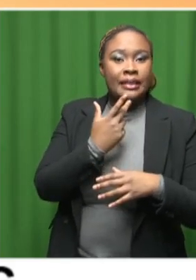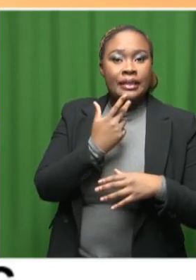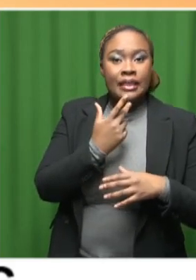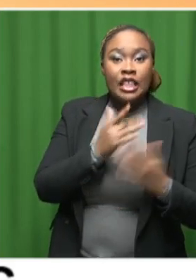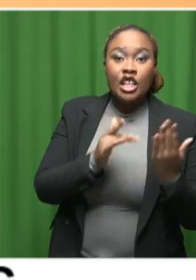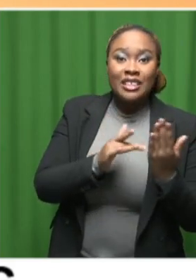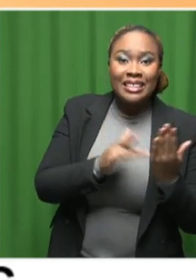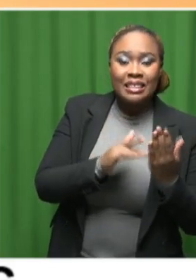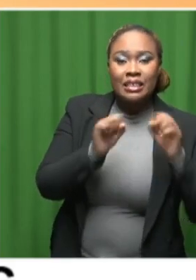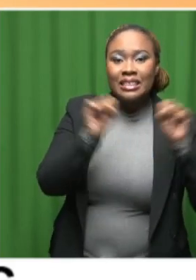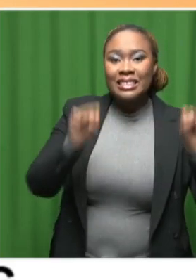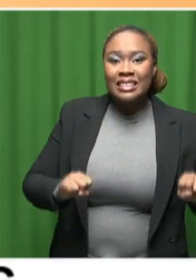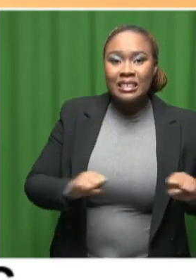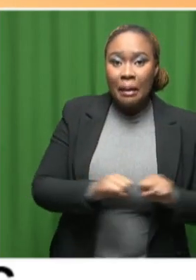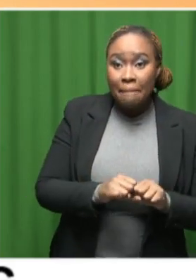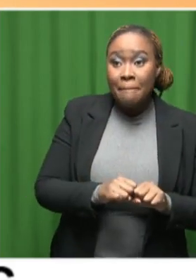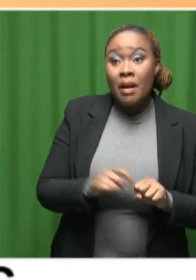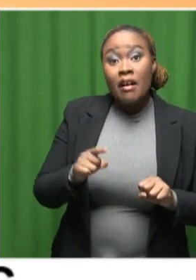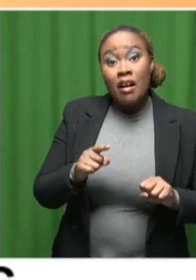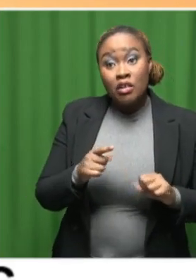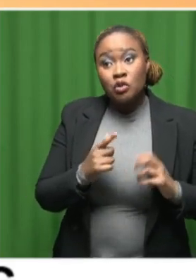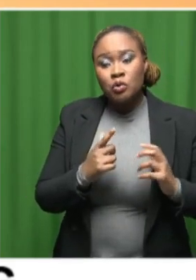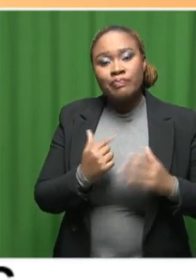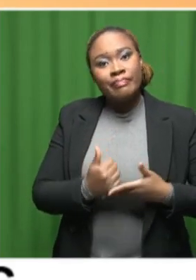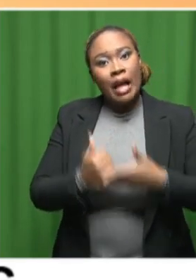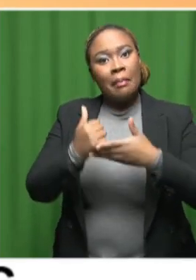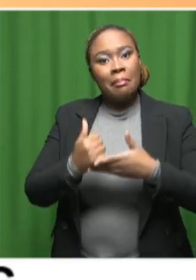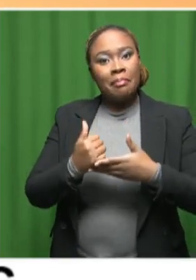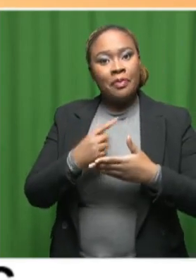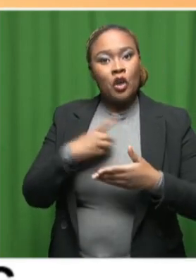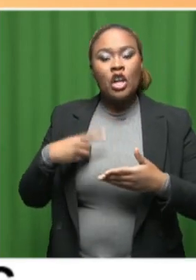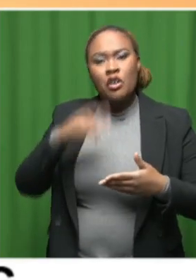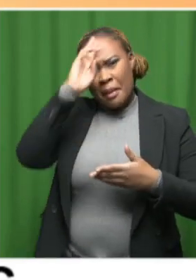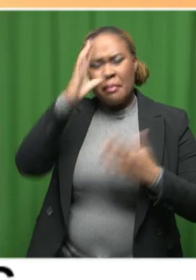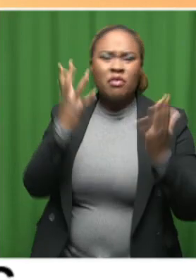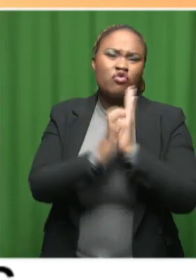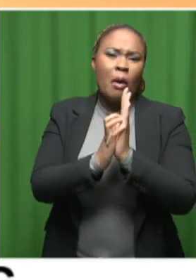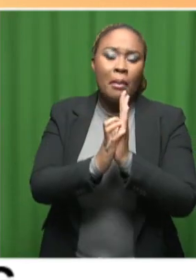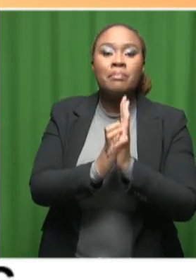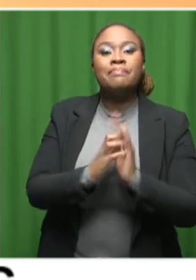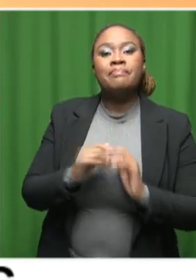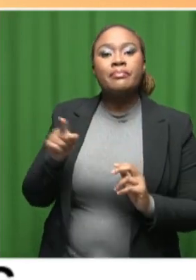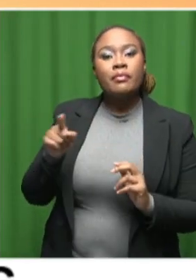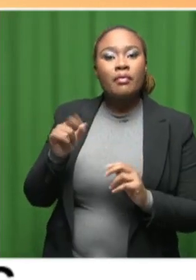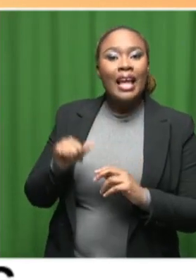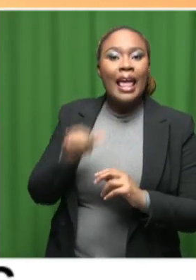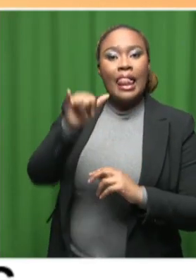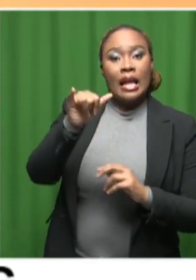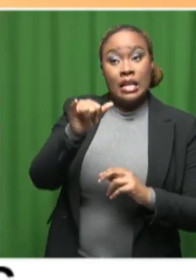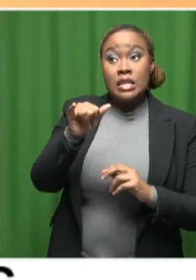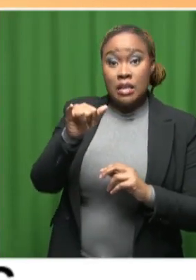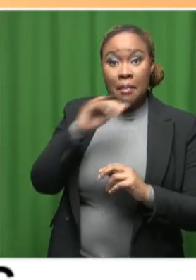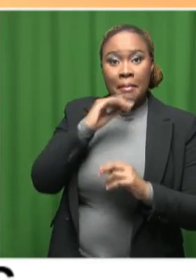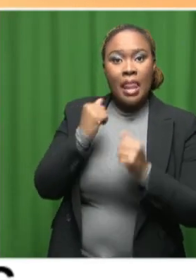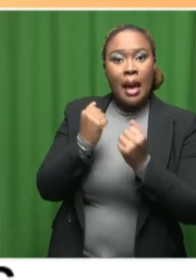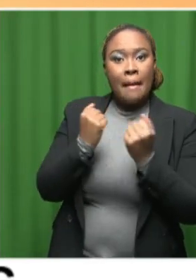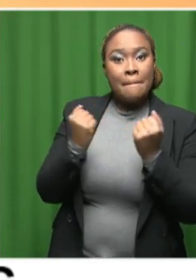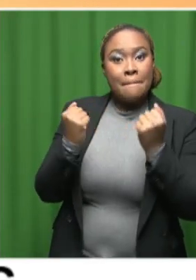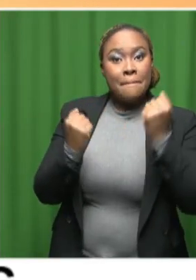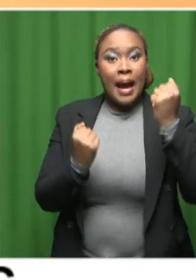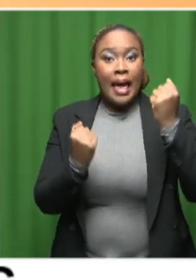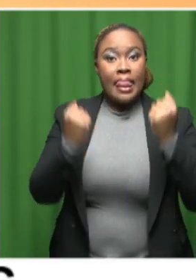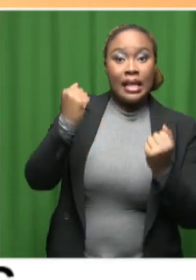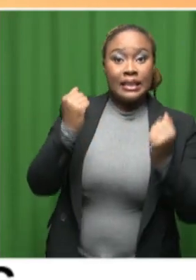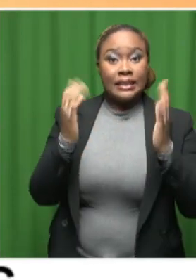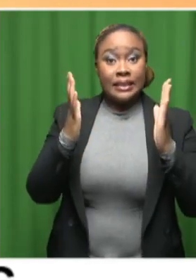in the same way that if you look at the airline industry, right, they train the pilots, but you don't have to have so much faith in the pilot